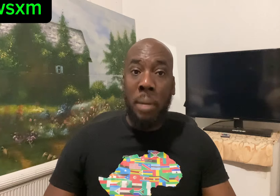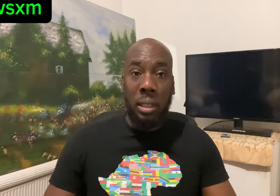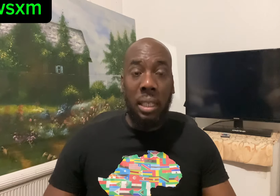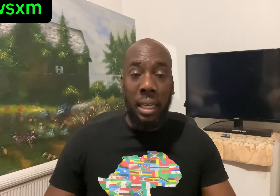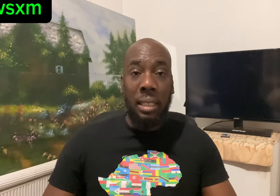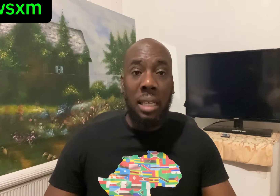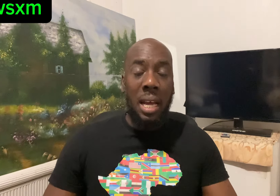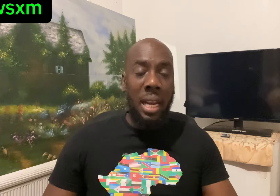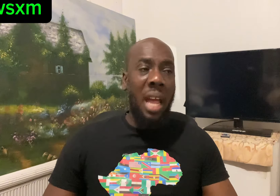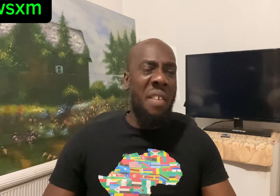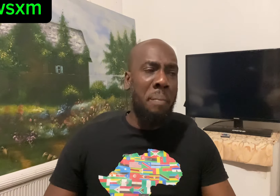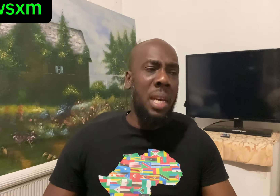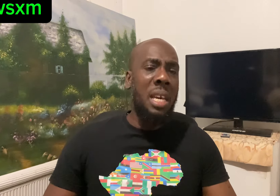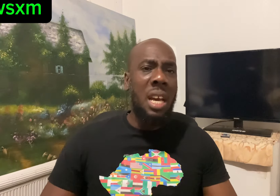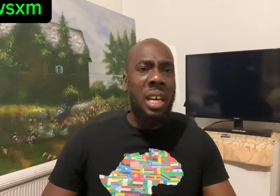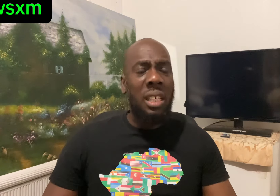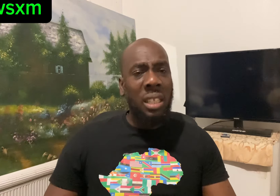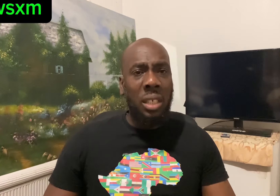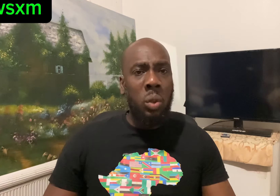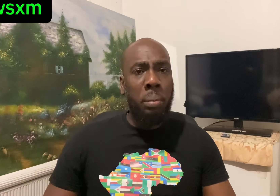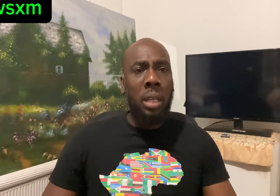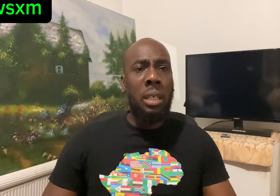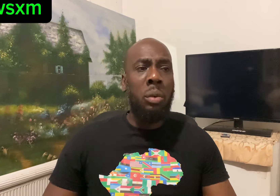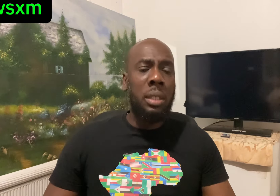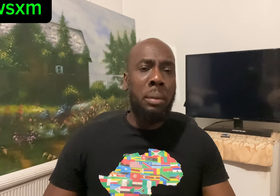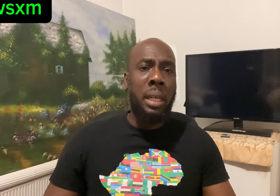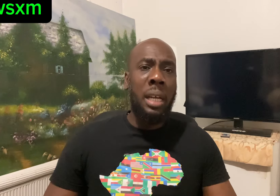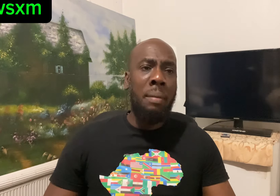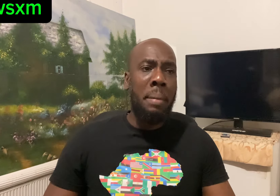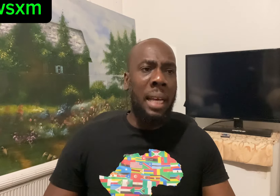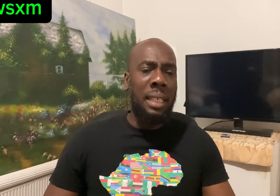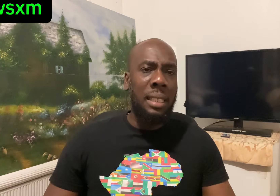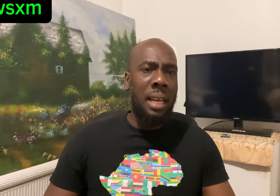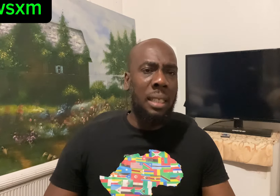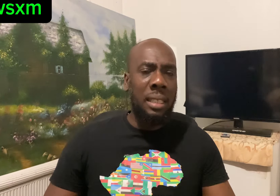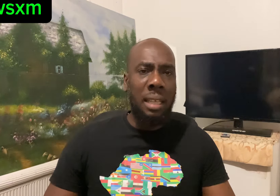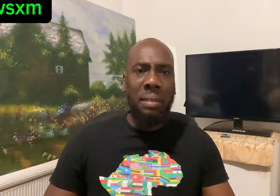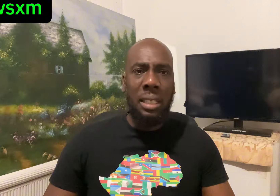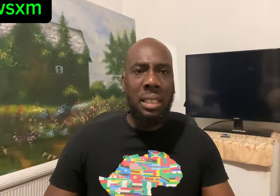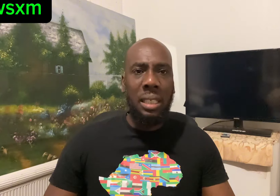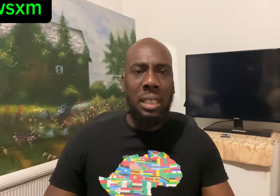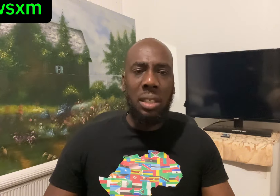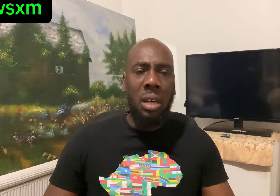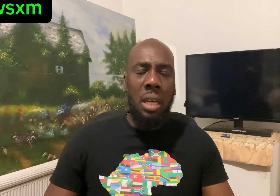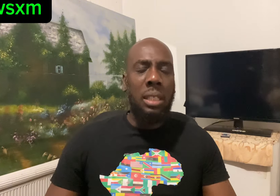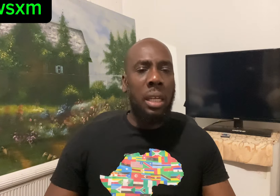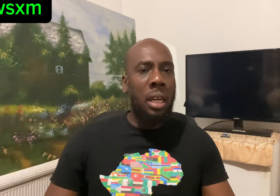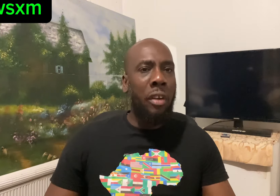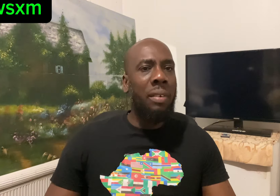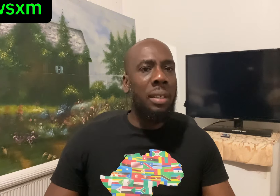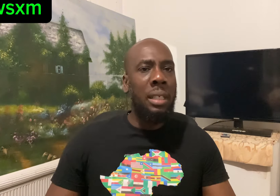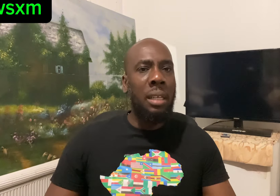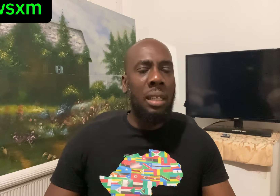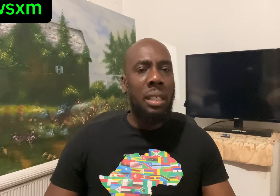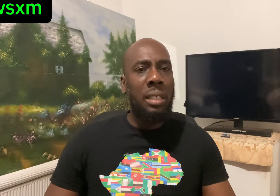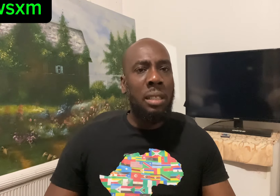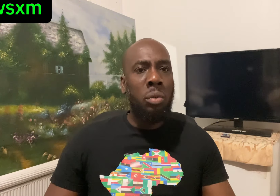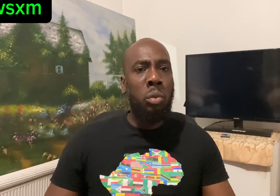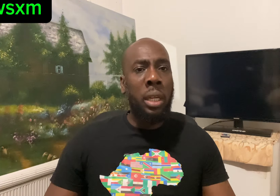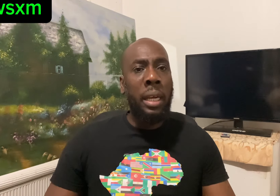gonna be butting heads. The IFP is a new party. I wouldn't say much. They have maybe like, let's say, I think 17 seats, so not that great of a